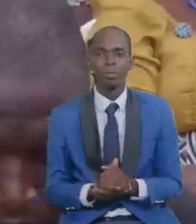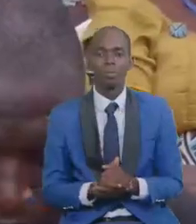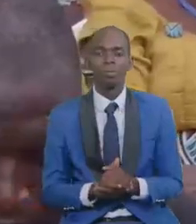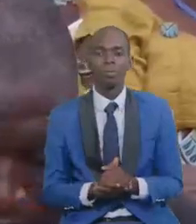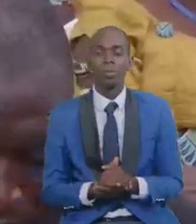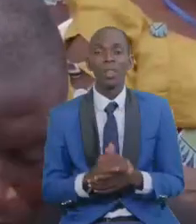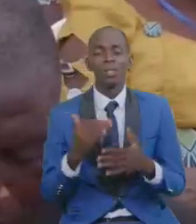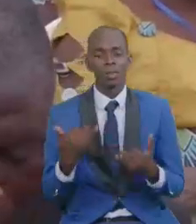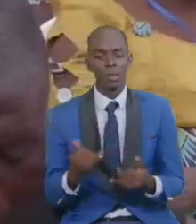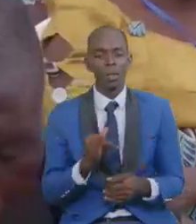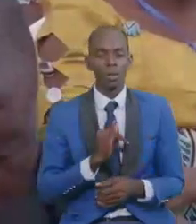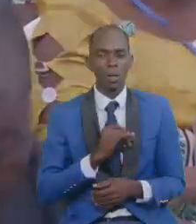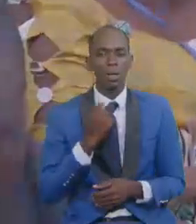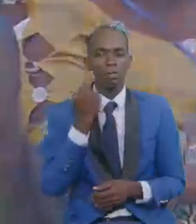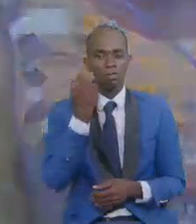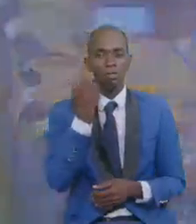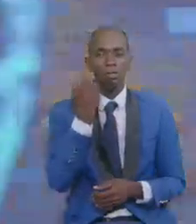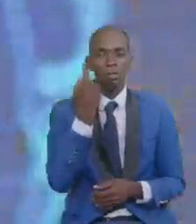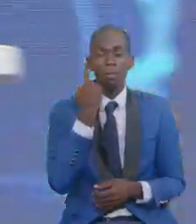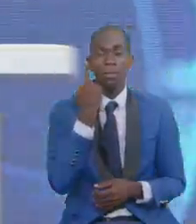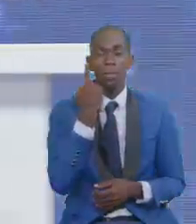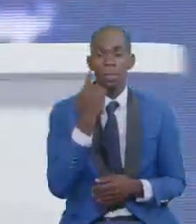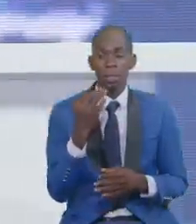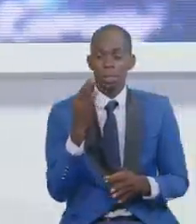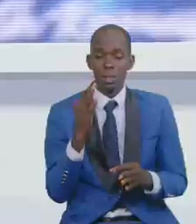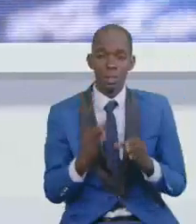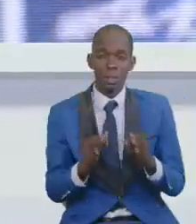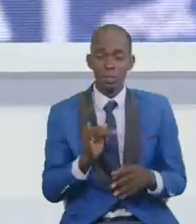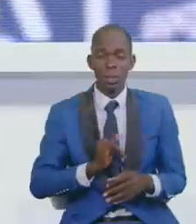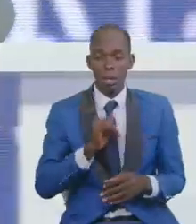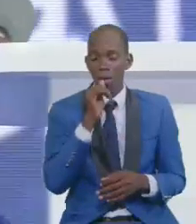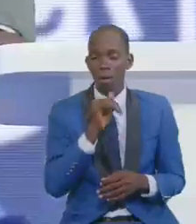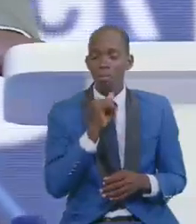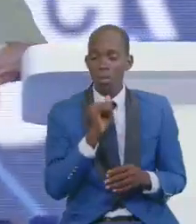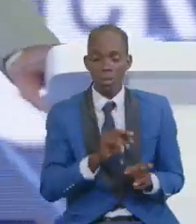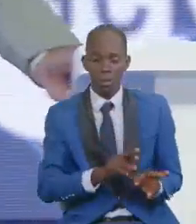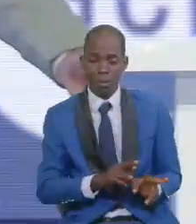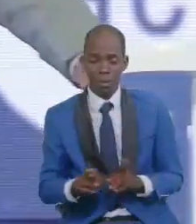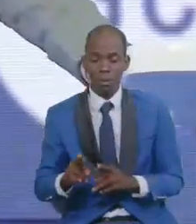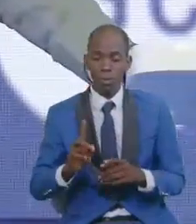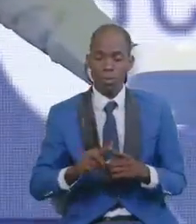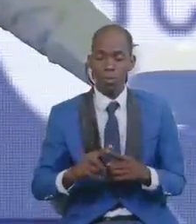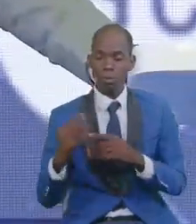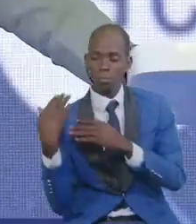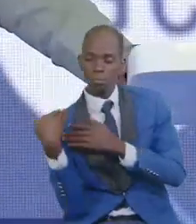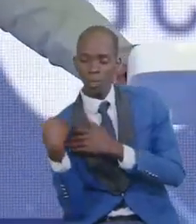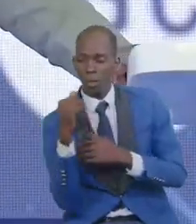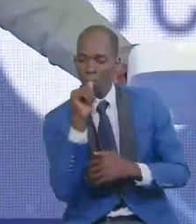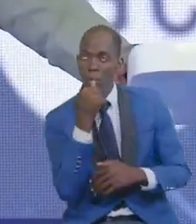Now I understand. If I'm not willing to bear his reproach, I cannot possess